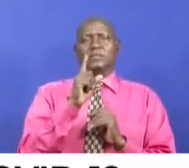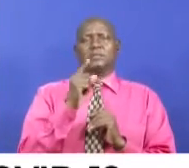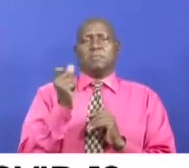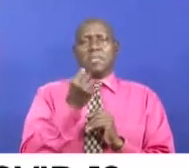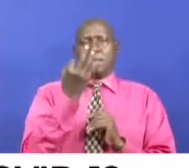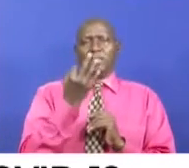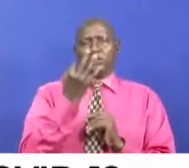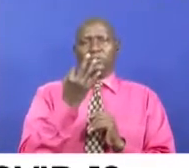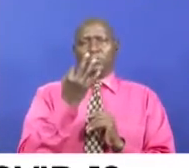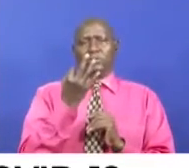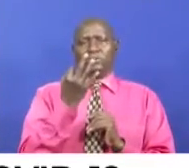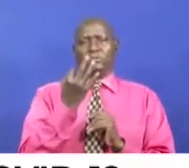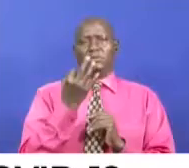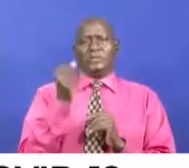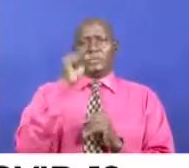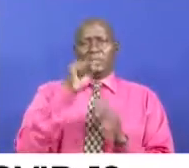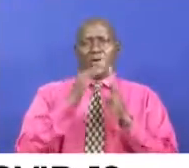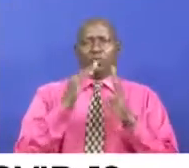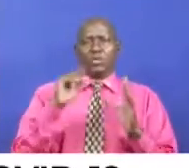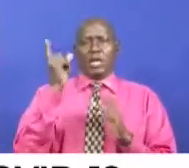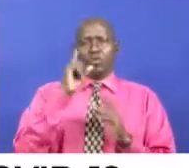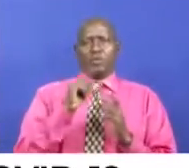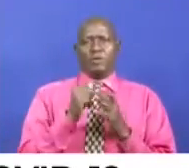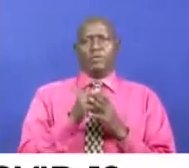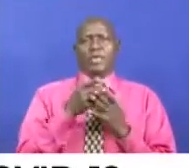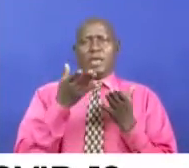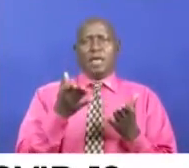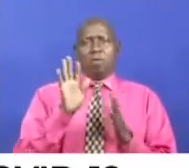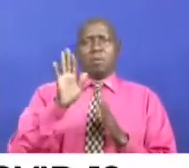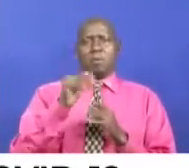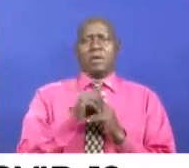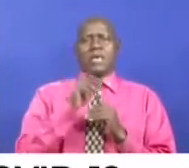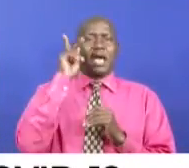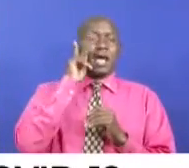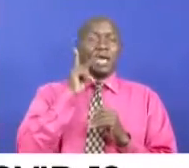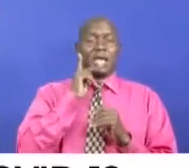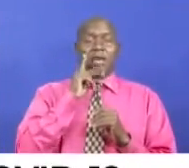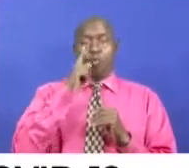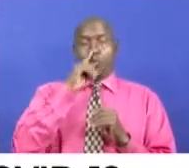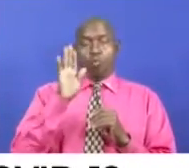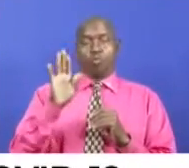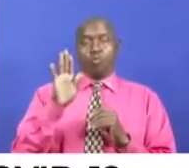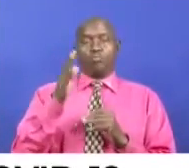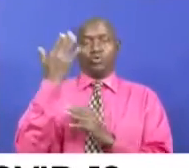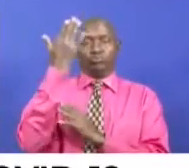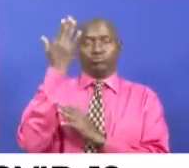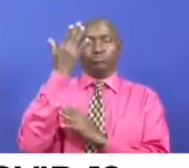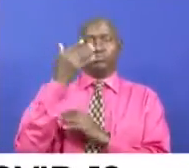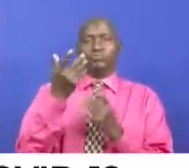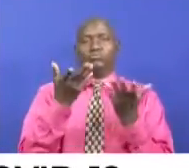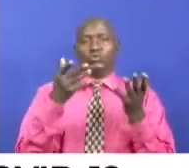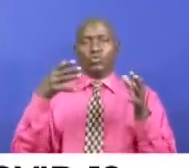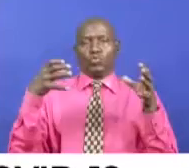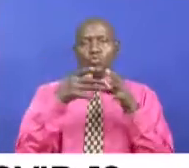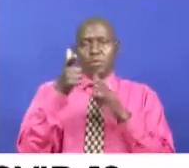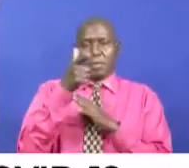House, Nairobi. While addressing members of the Fourth Estate at his current residence in Nairobi on Thursday, Ruto said that in order to defeat this